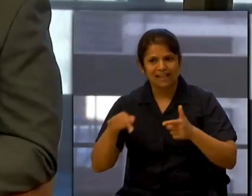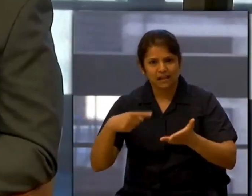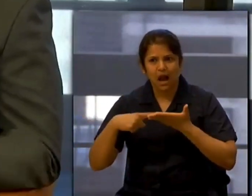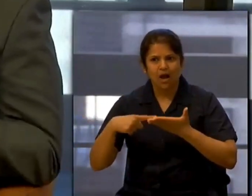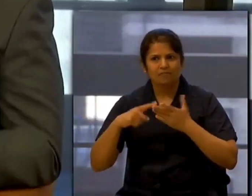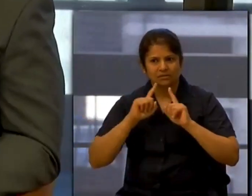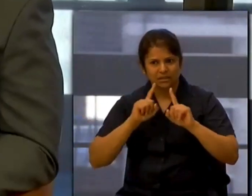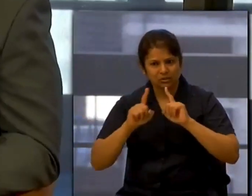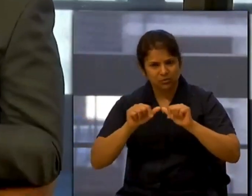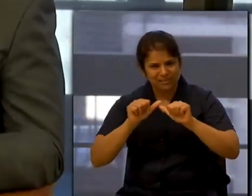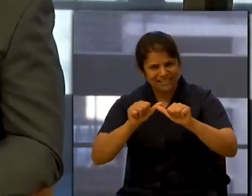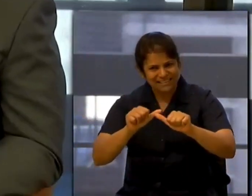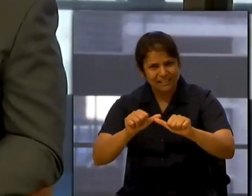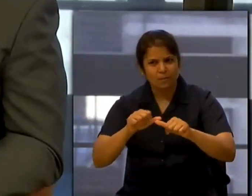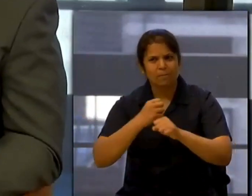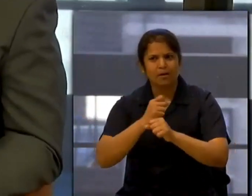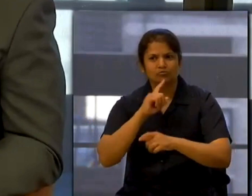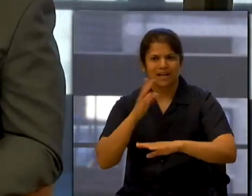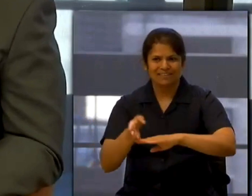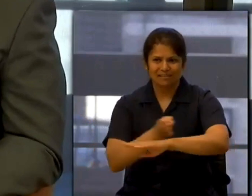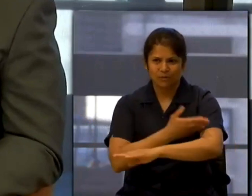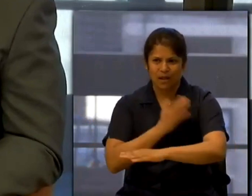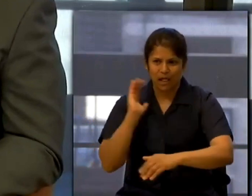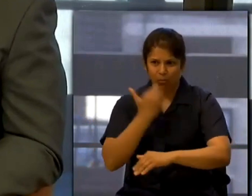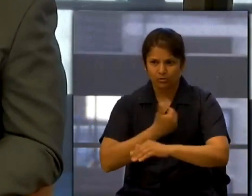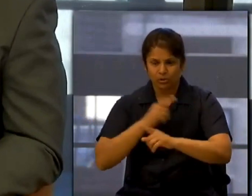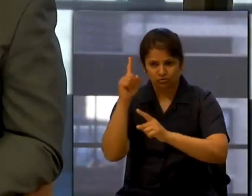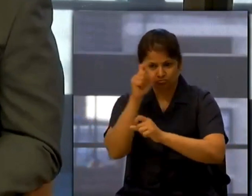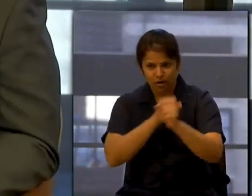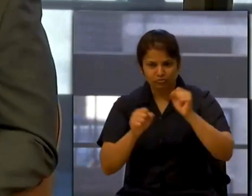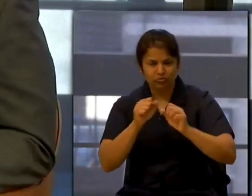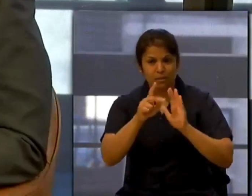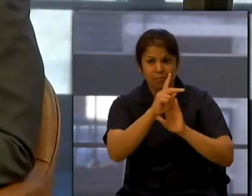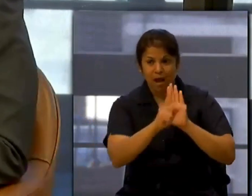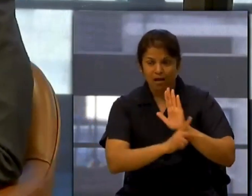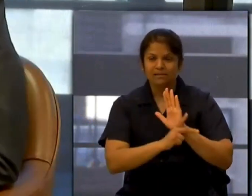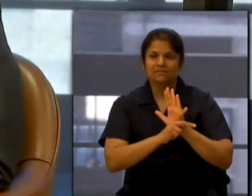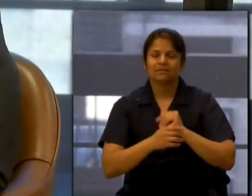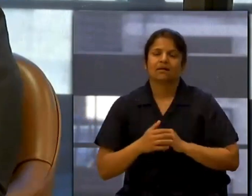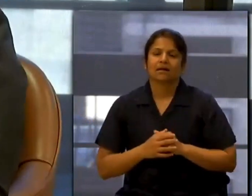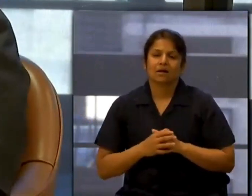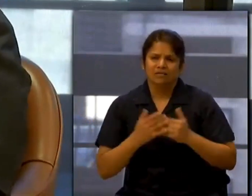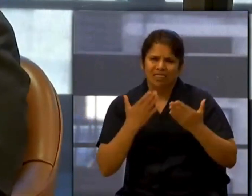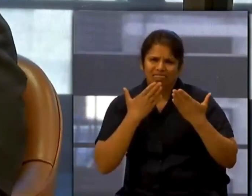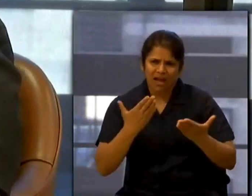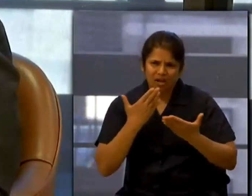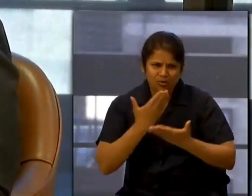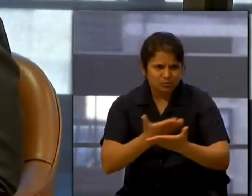strategies at every level, at the policy level, at the individual level. So thank you so much. Bye-bye.